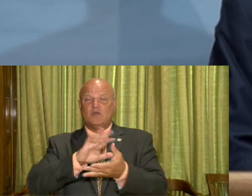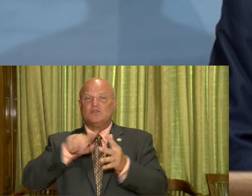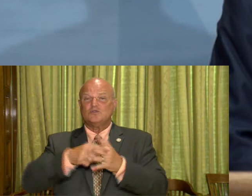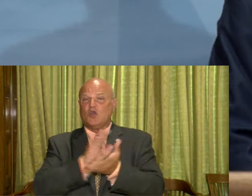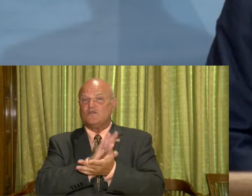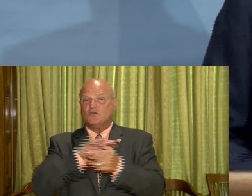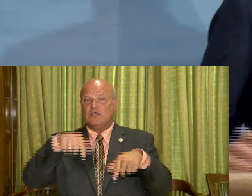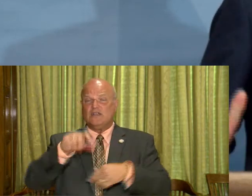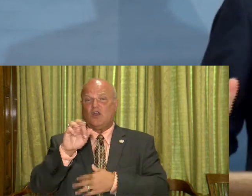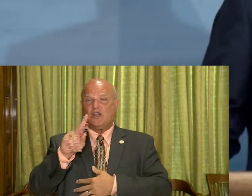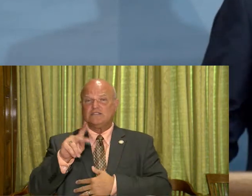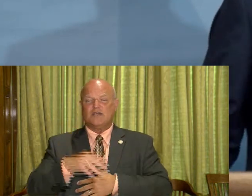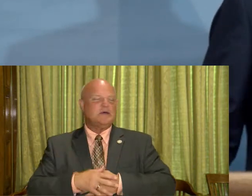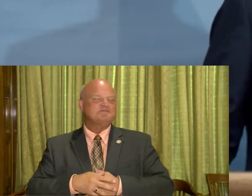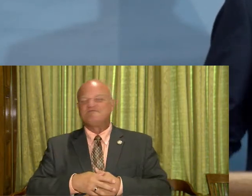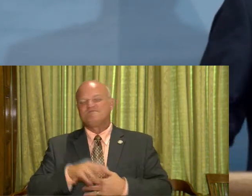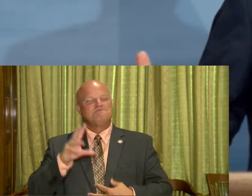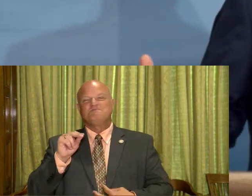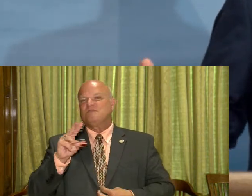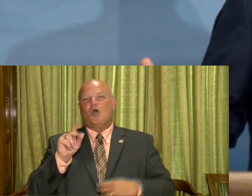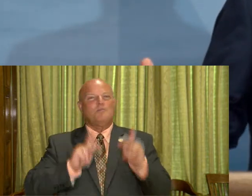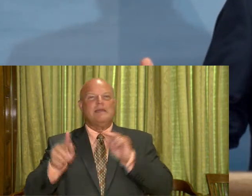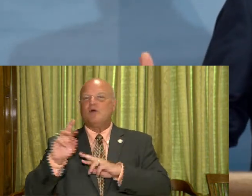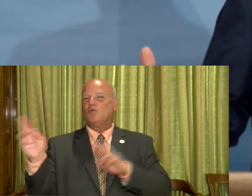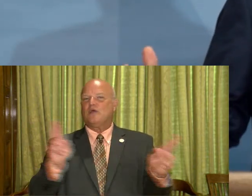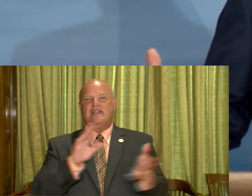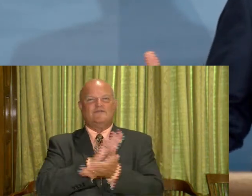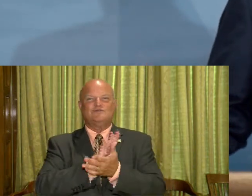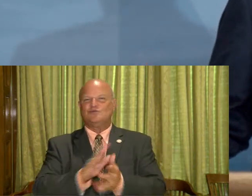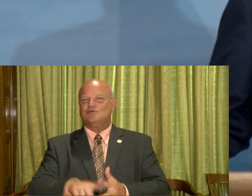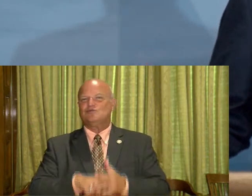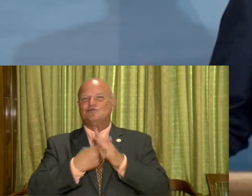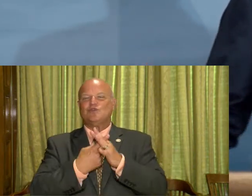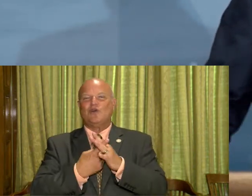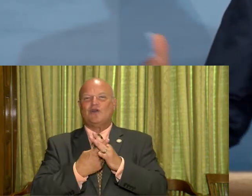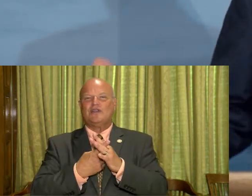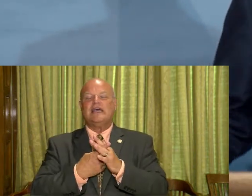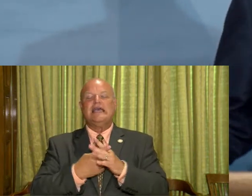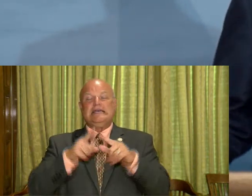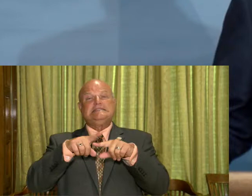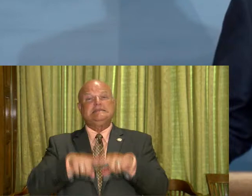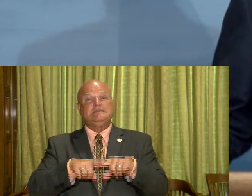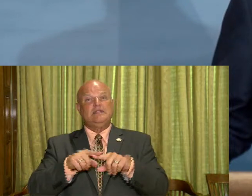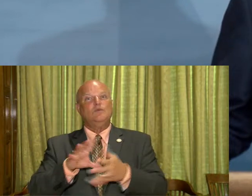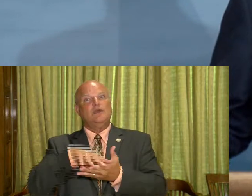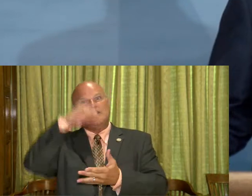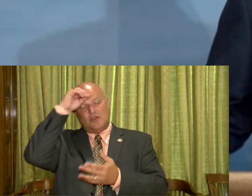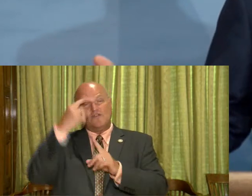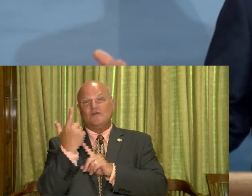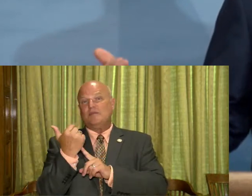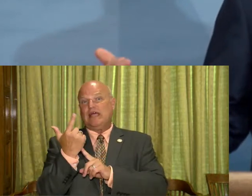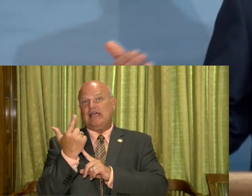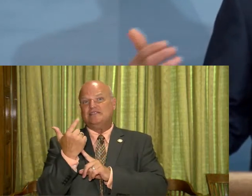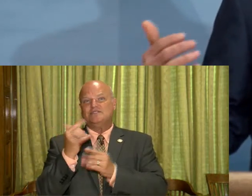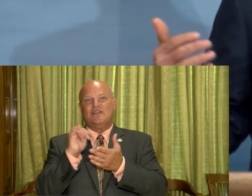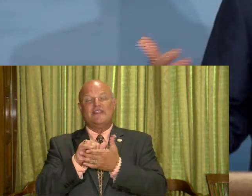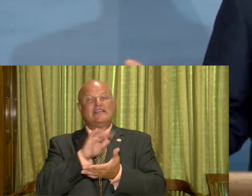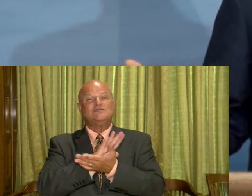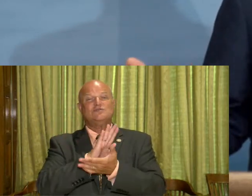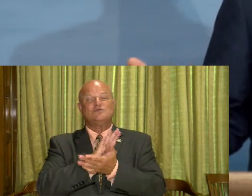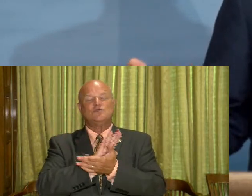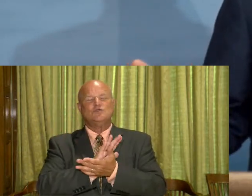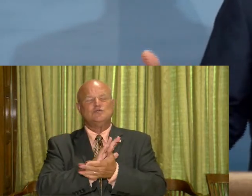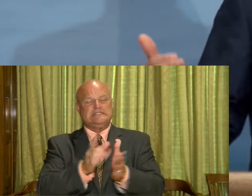Arkansas? No, people are ready for school. They're counting on it. I think we learned from last year that school